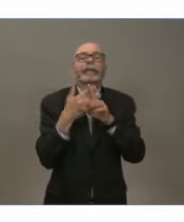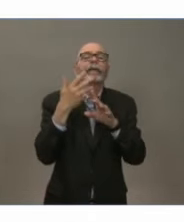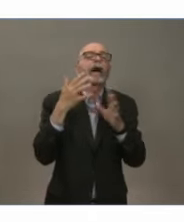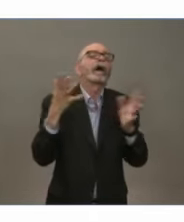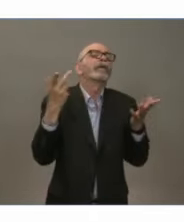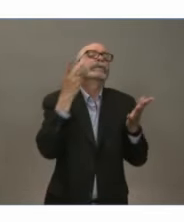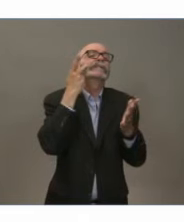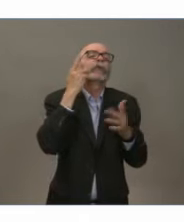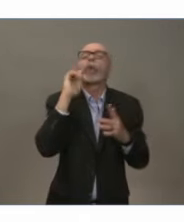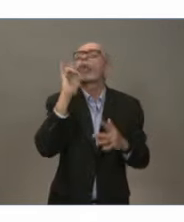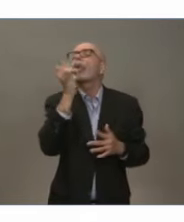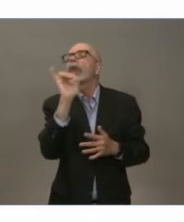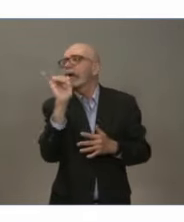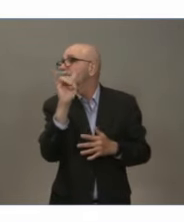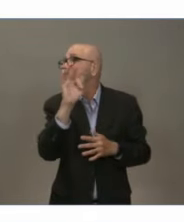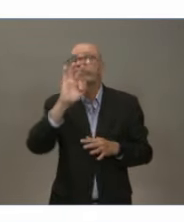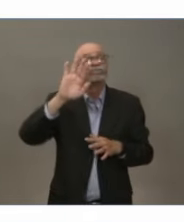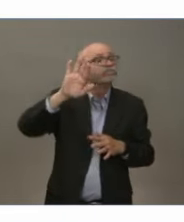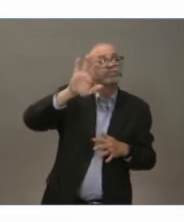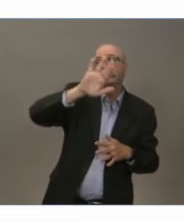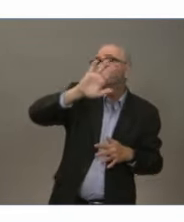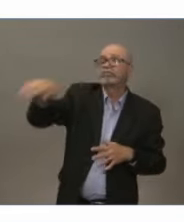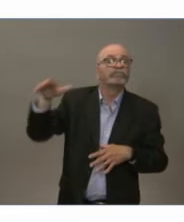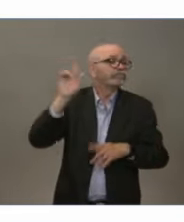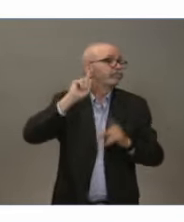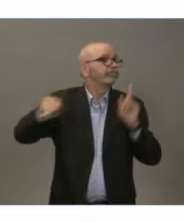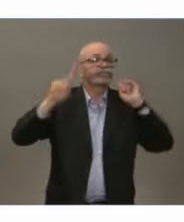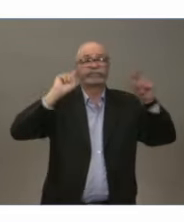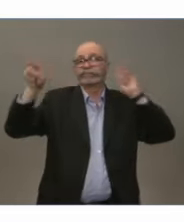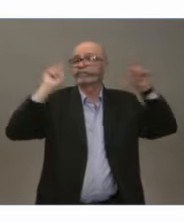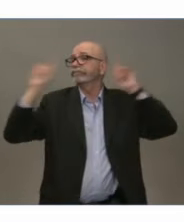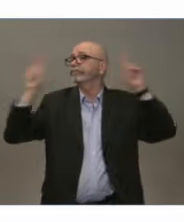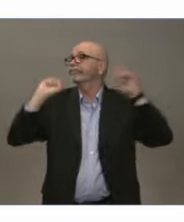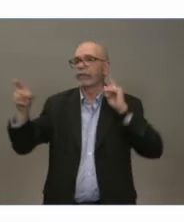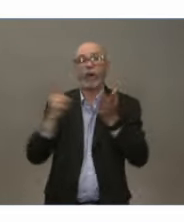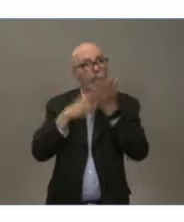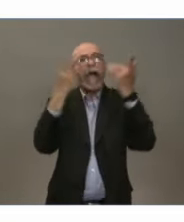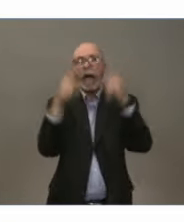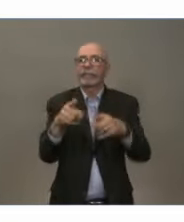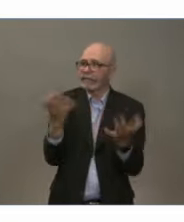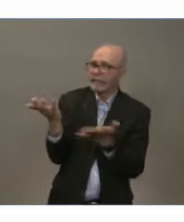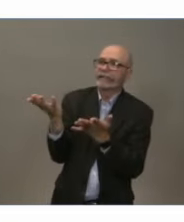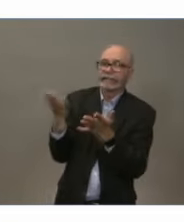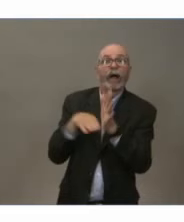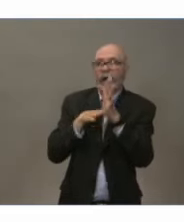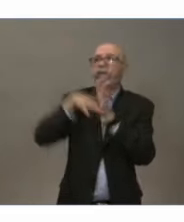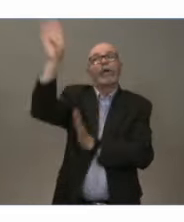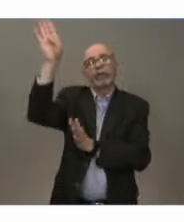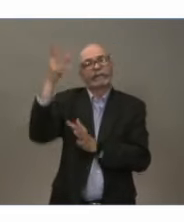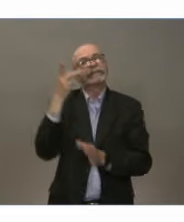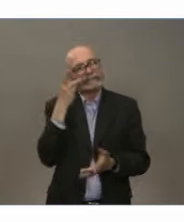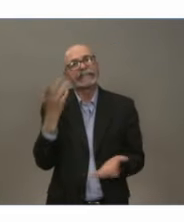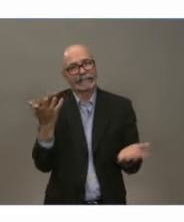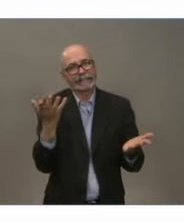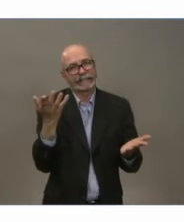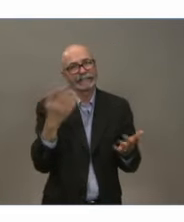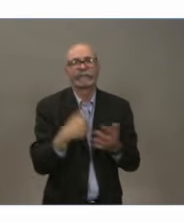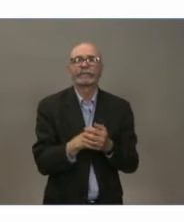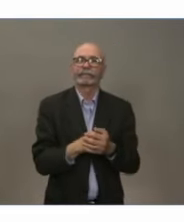without the strong measures that we are putting in place. So what we are doing, what you are all